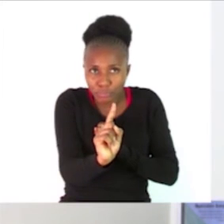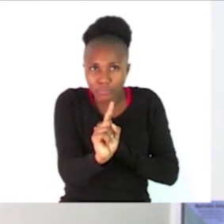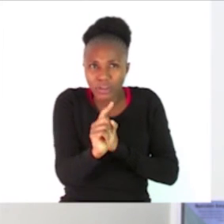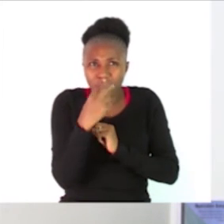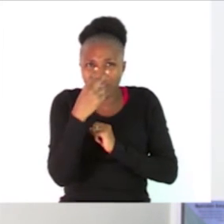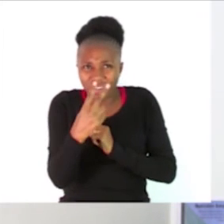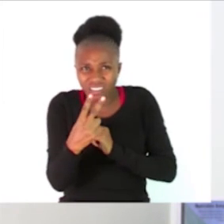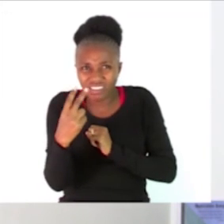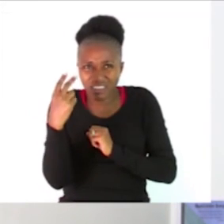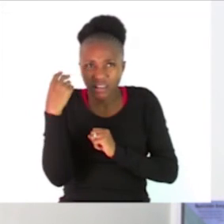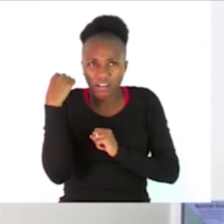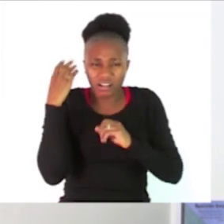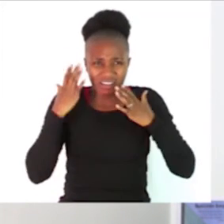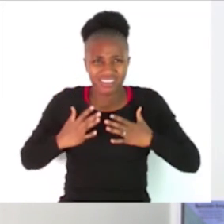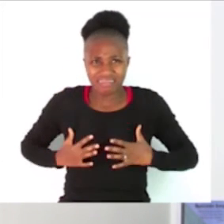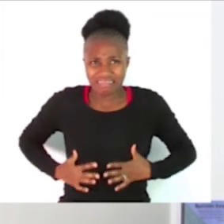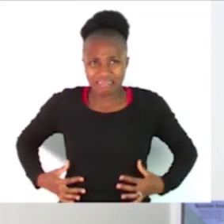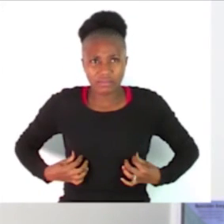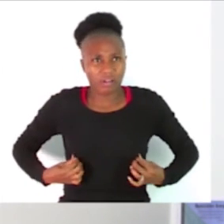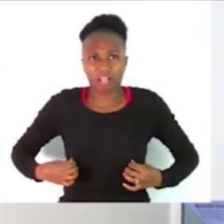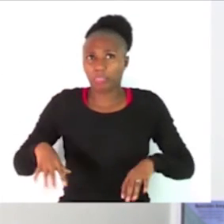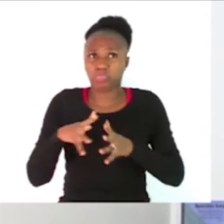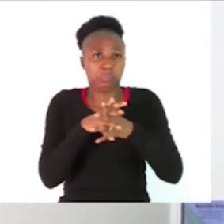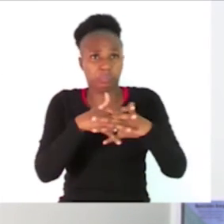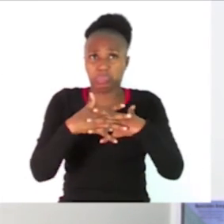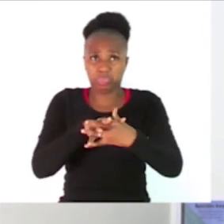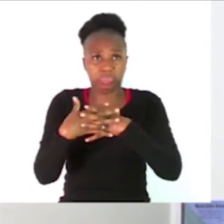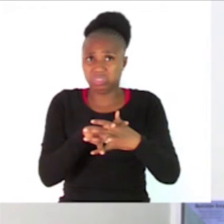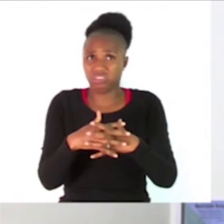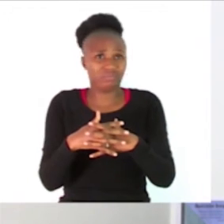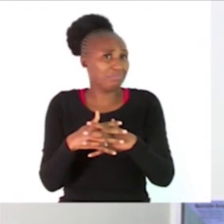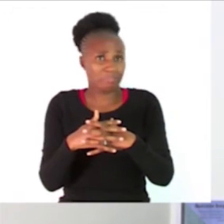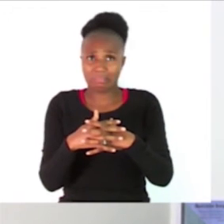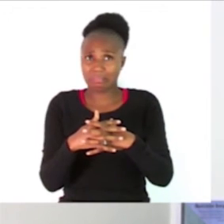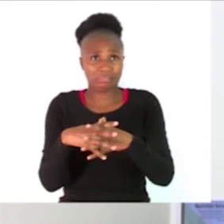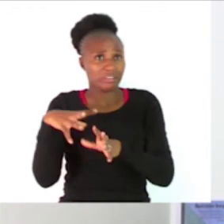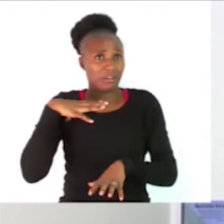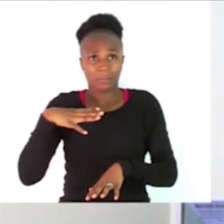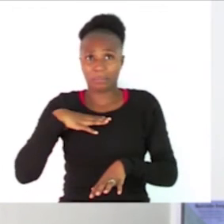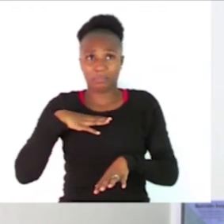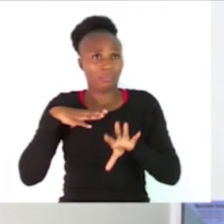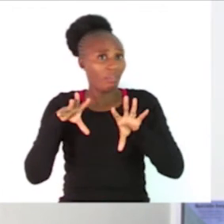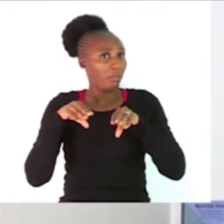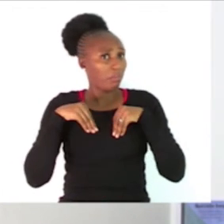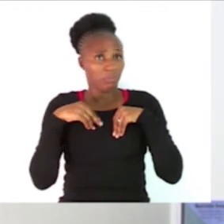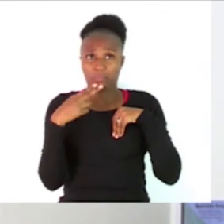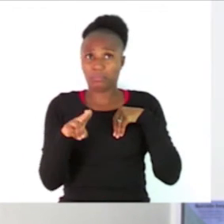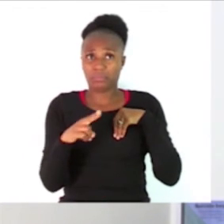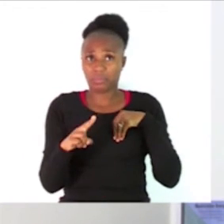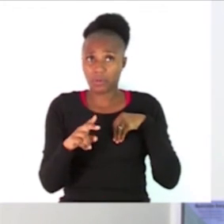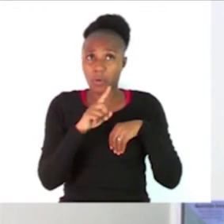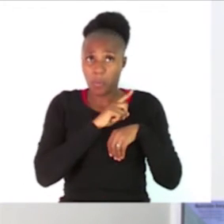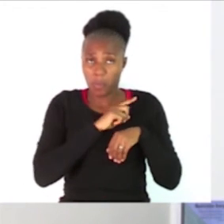come there with all these things hanging out and so on and you expect to get a job. So, because an interview entails